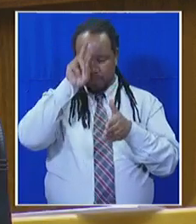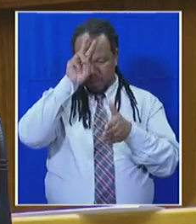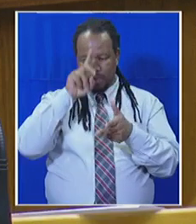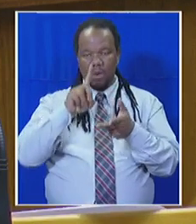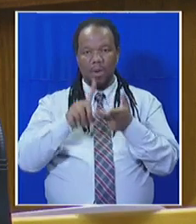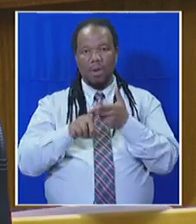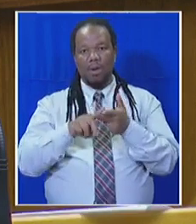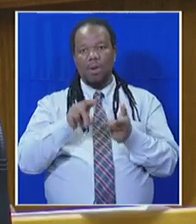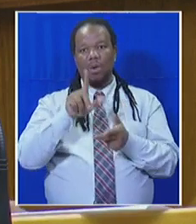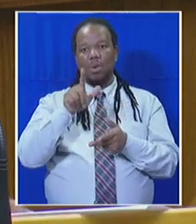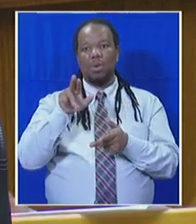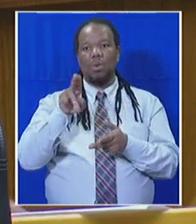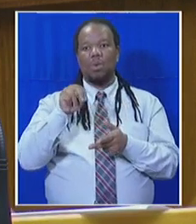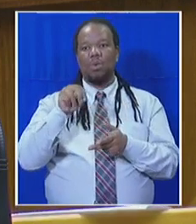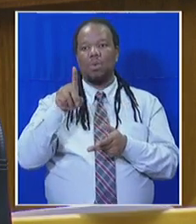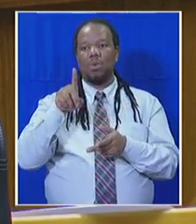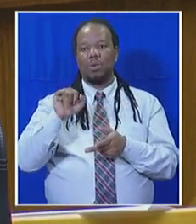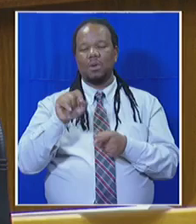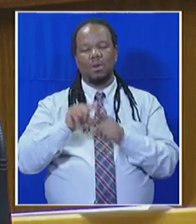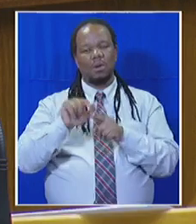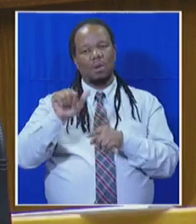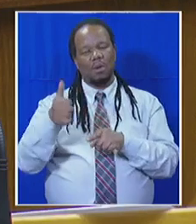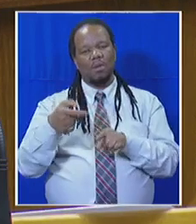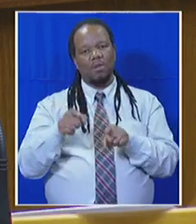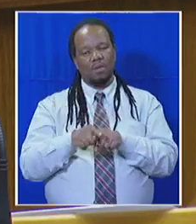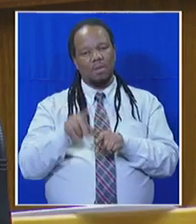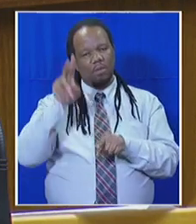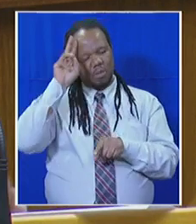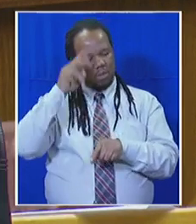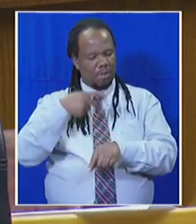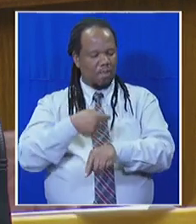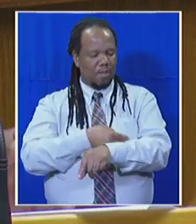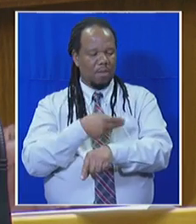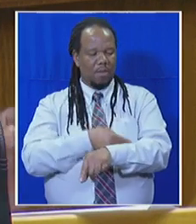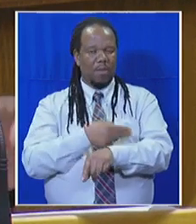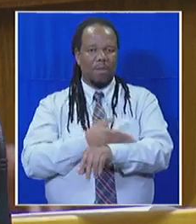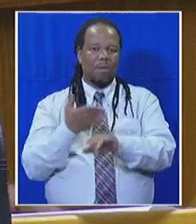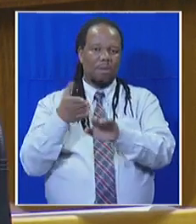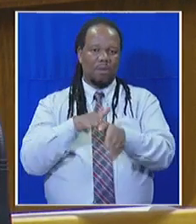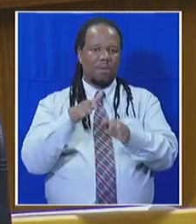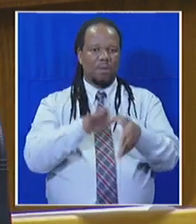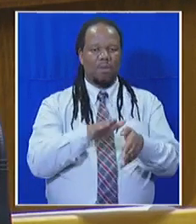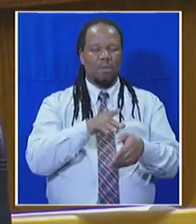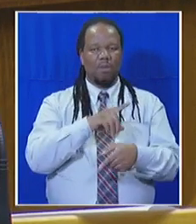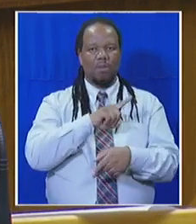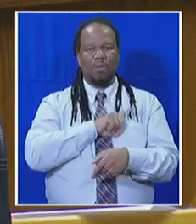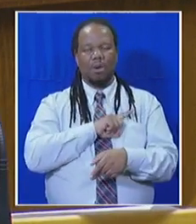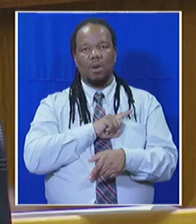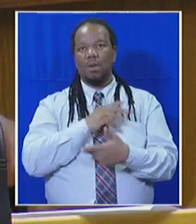noLundi nakwezinye indawo abantu bafelwa zinkomo, bafelwa zimbuzi, bafelwa yiyo yonke into ekhona ngenxa